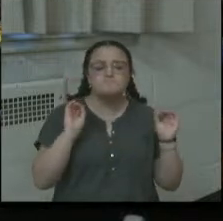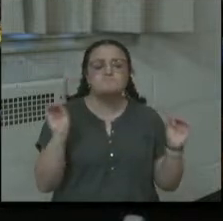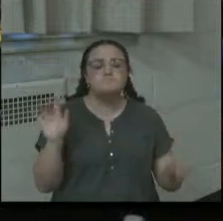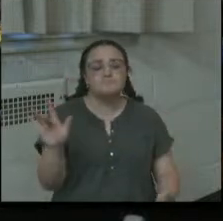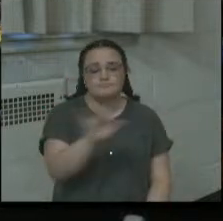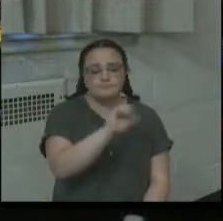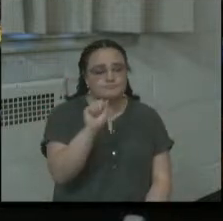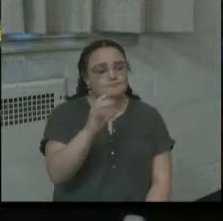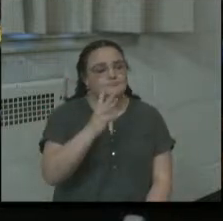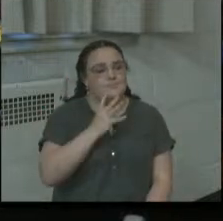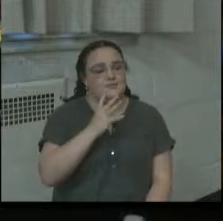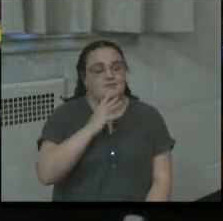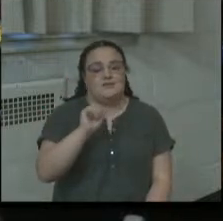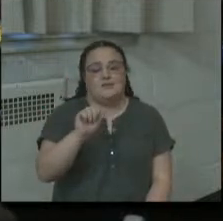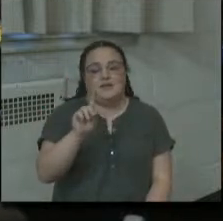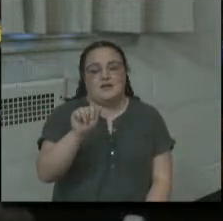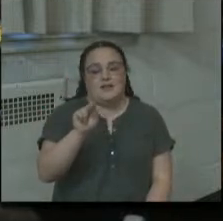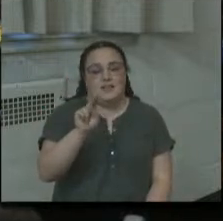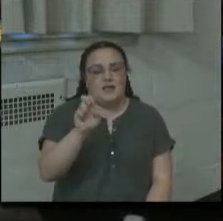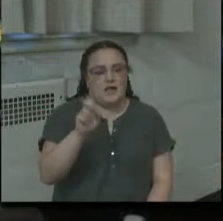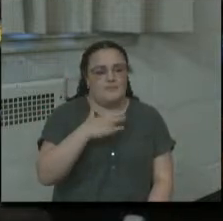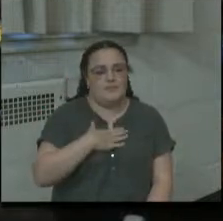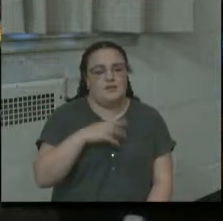Seeing none, Ms. Adeline, please call the roll.